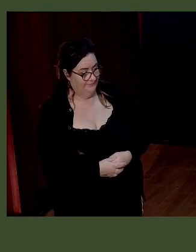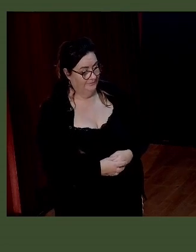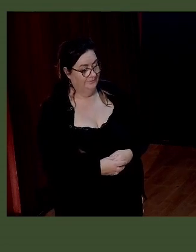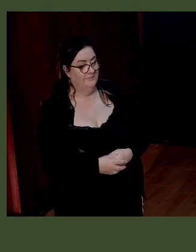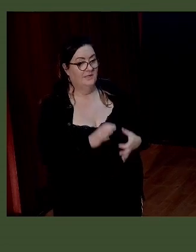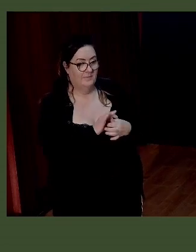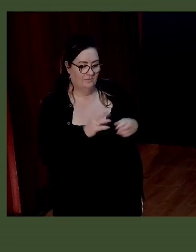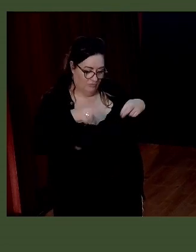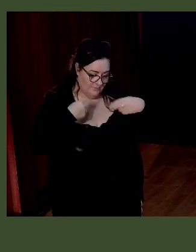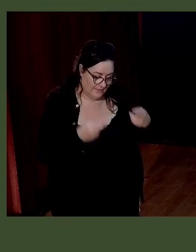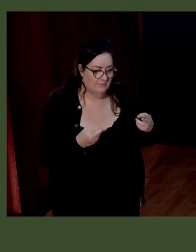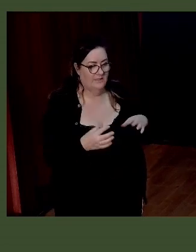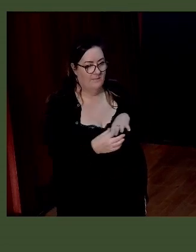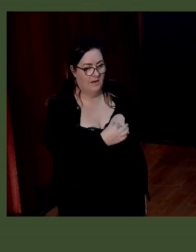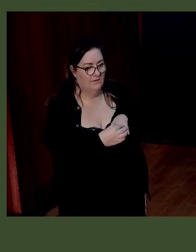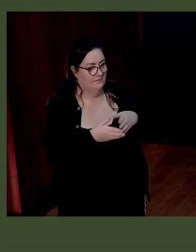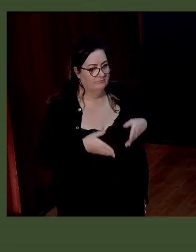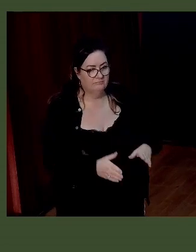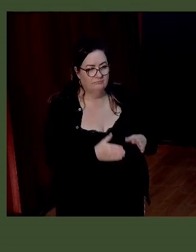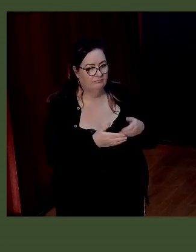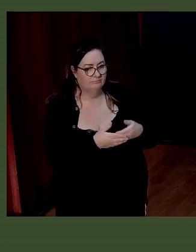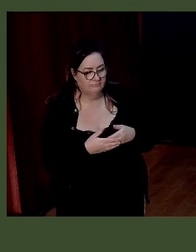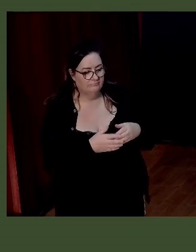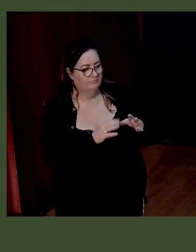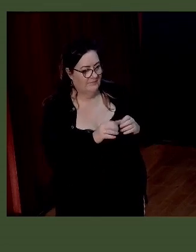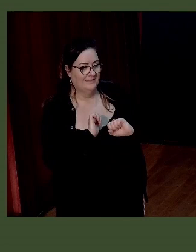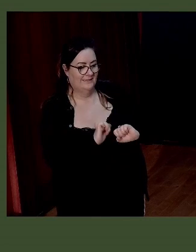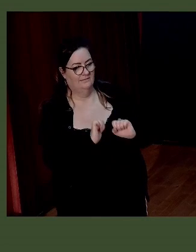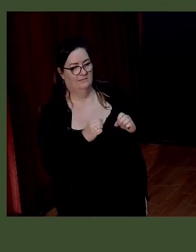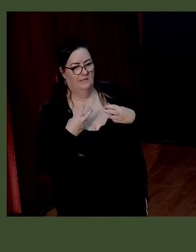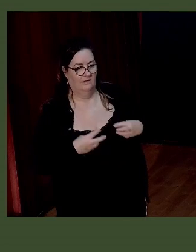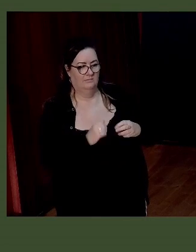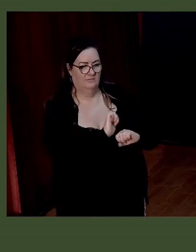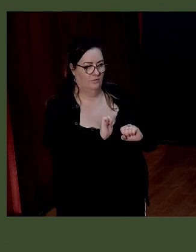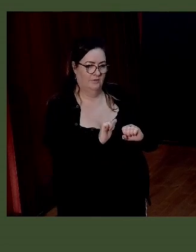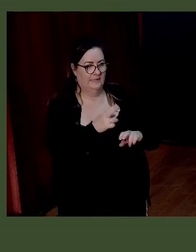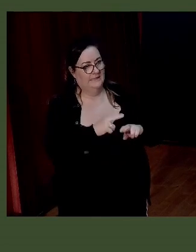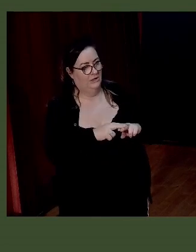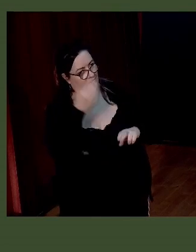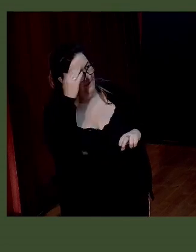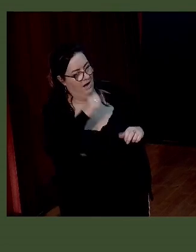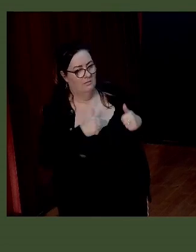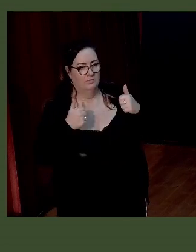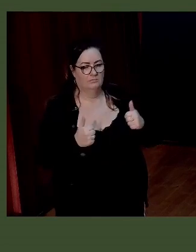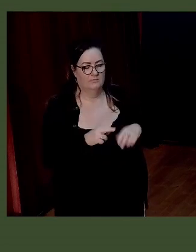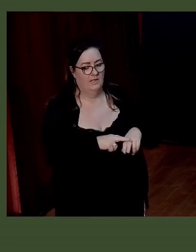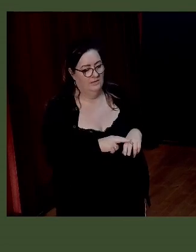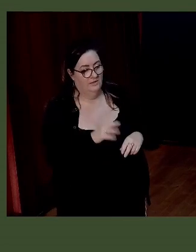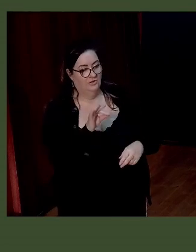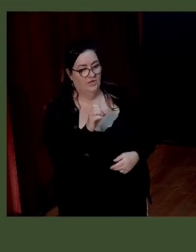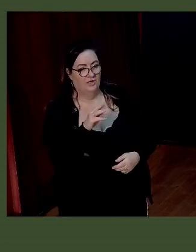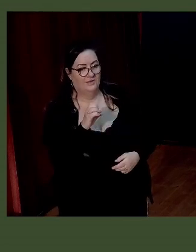Domesticity, respectability, and marital reproduction were the vital contributions of women to the well-being of the nation. And as noted by Geraldine